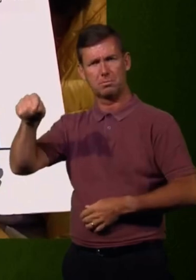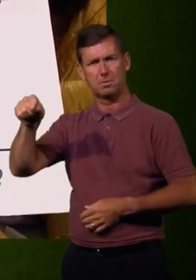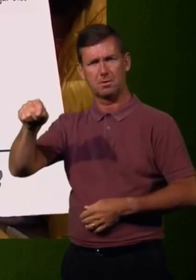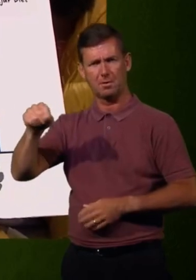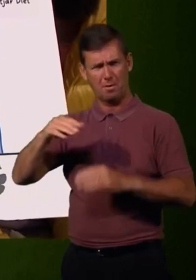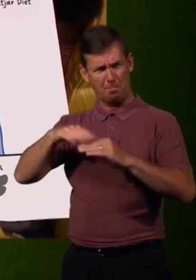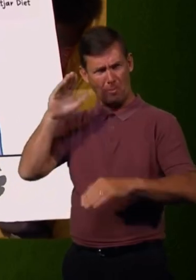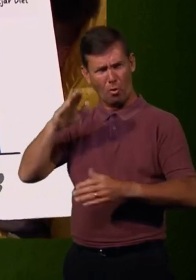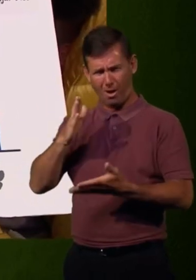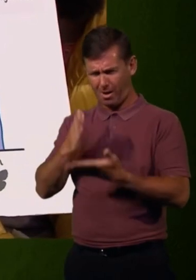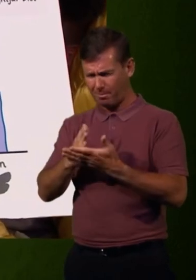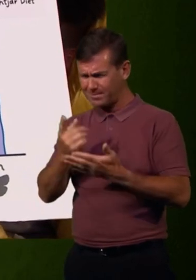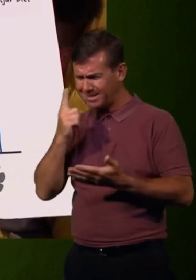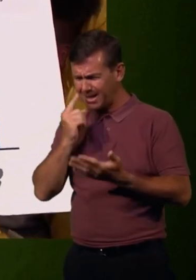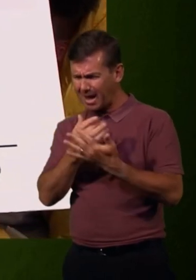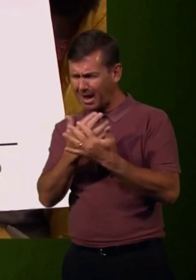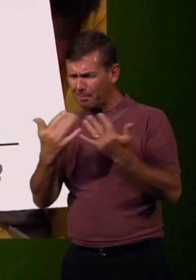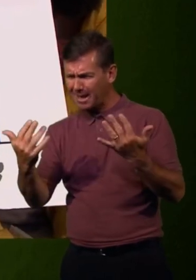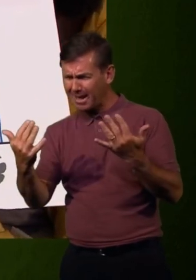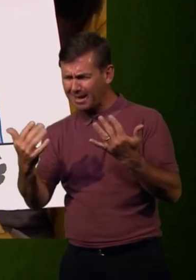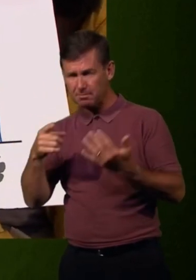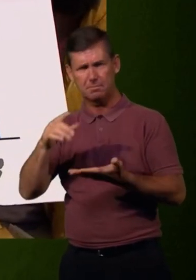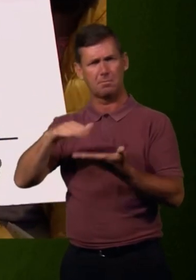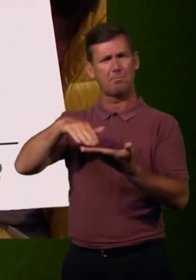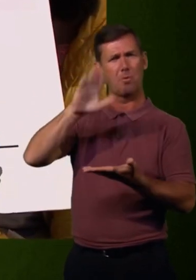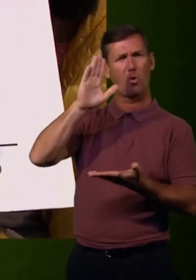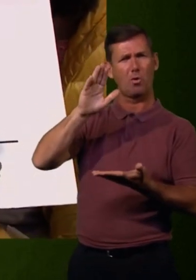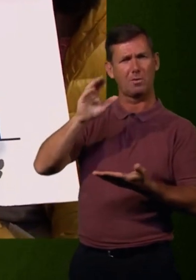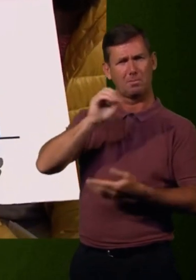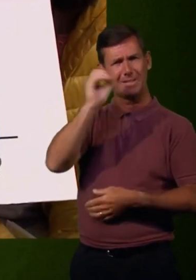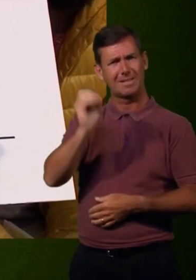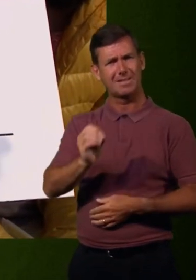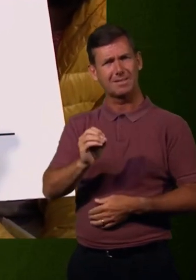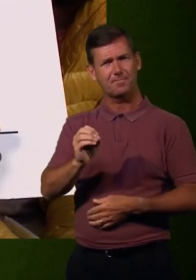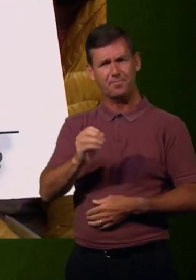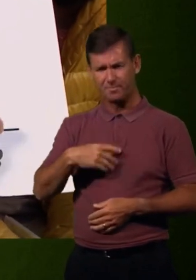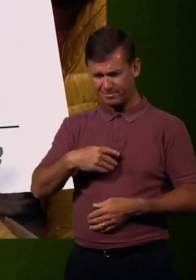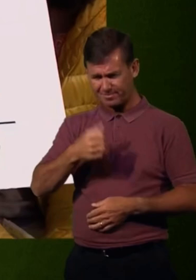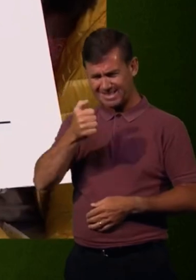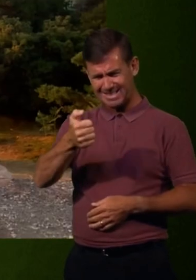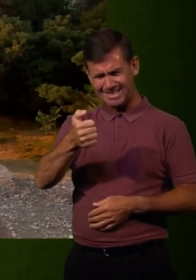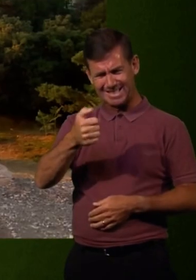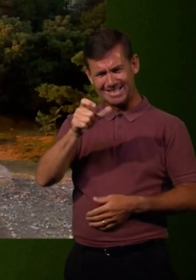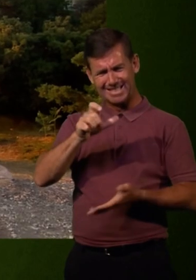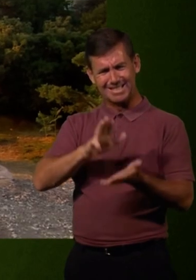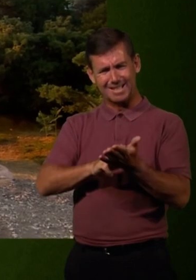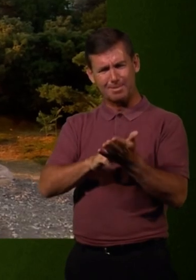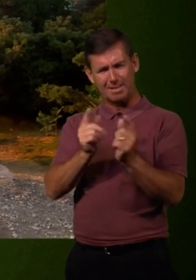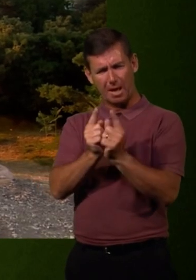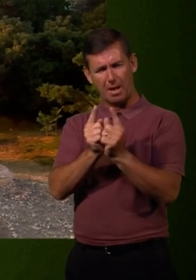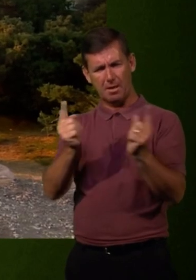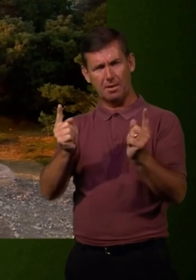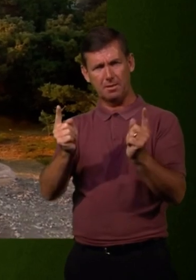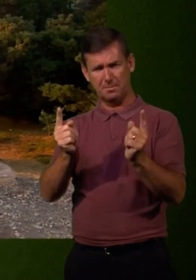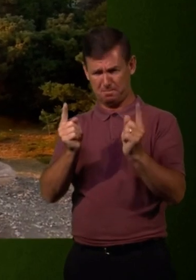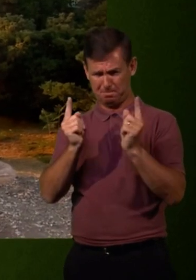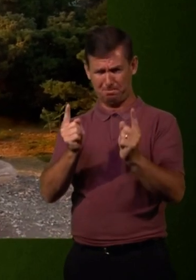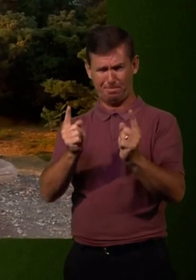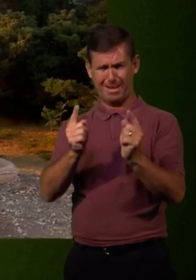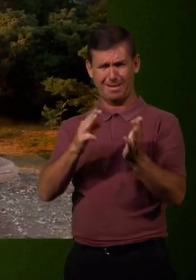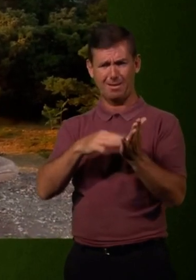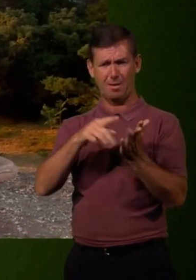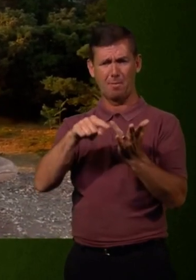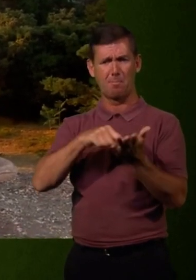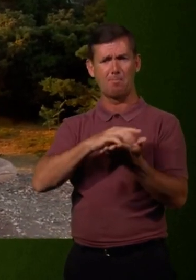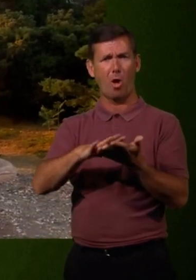moths. Moths with a wingspan of greater than 6 centimetres. Really big moths. And this is